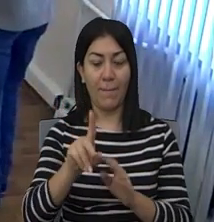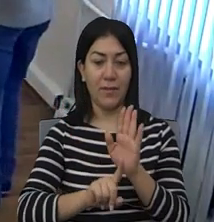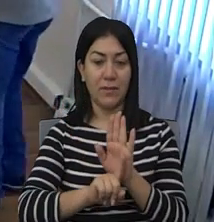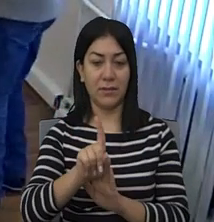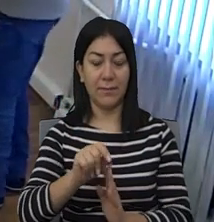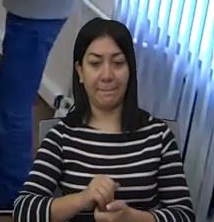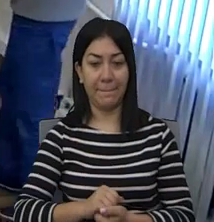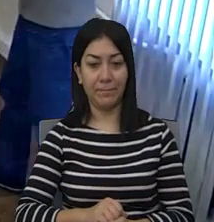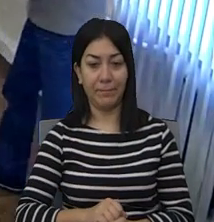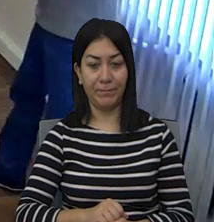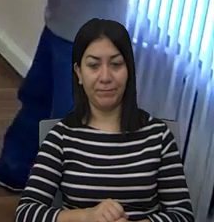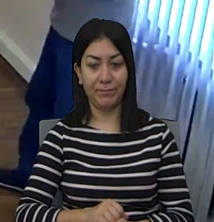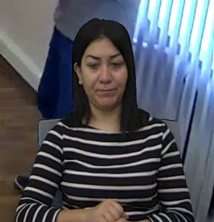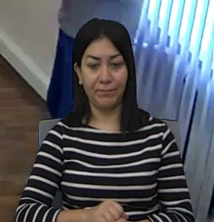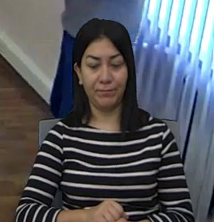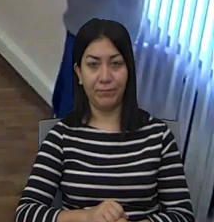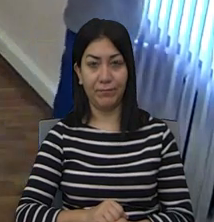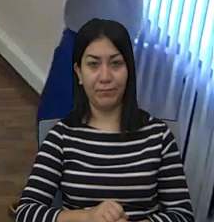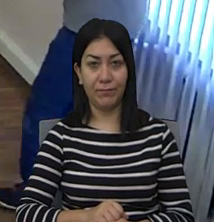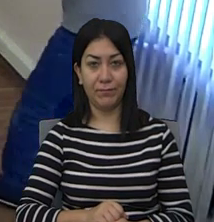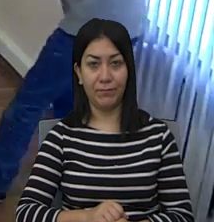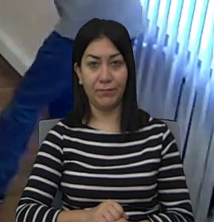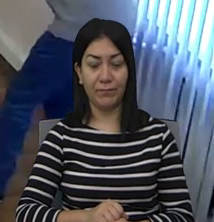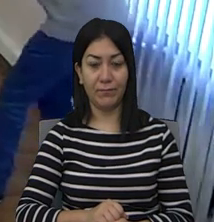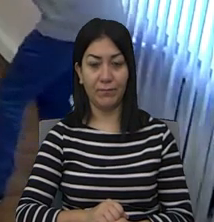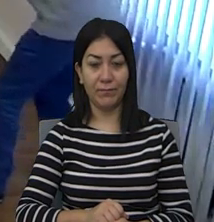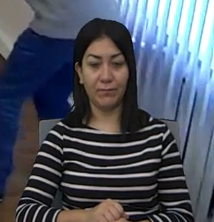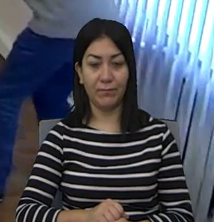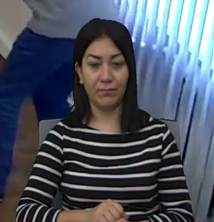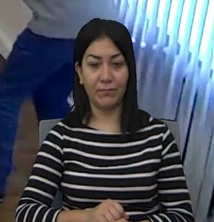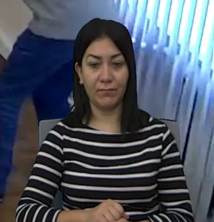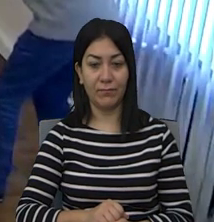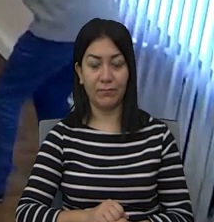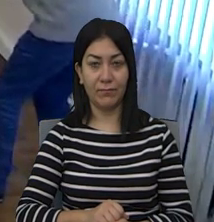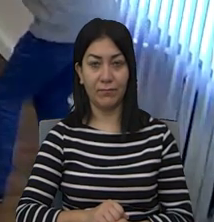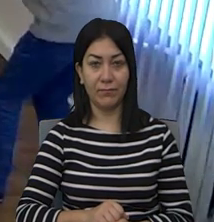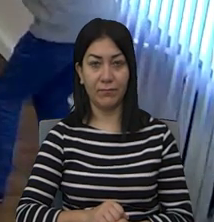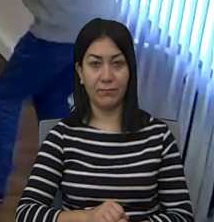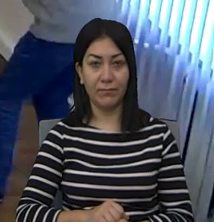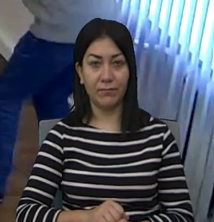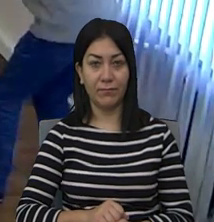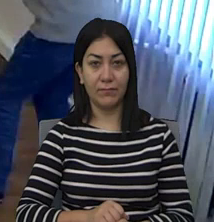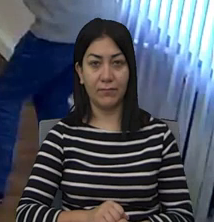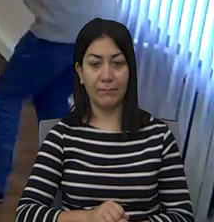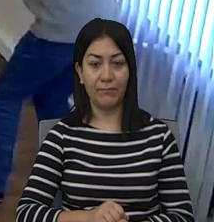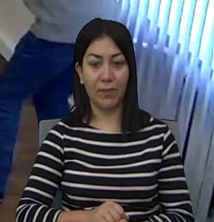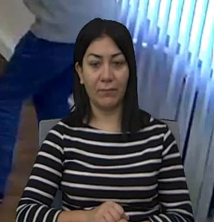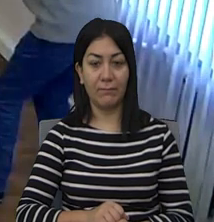So first I will pass the floor to Mr. Jerome Blairo, who is a great supporter and